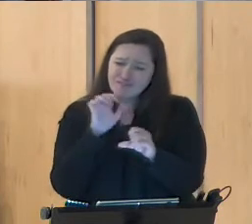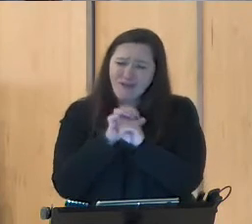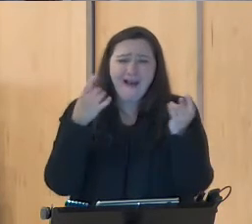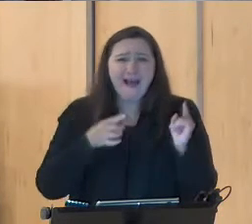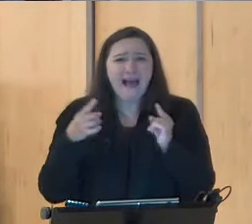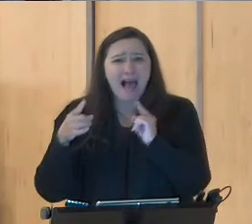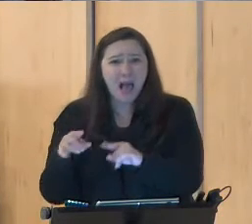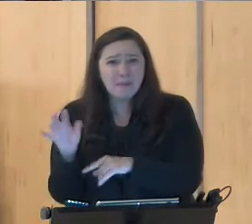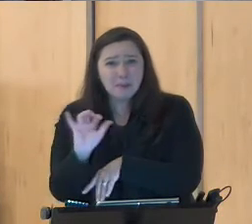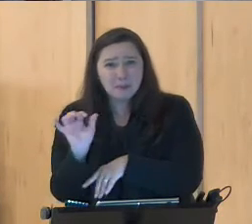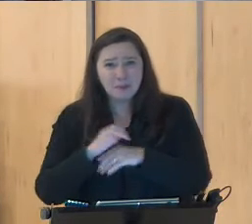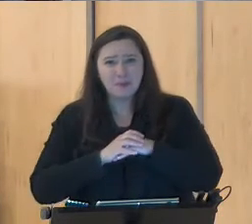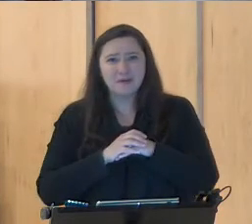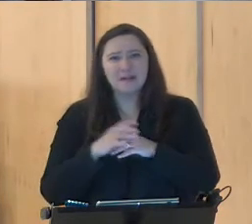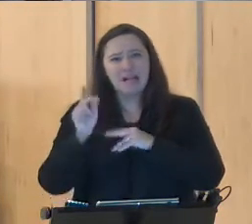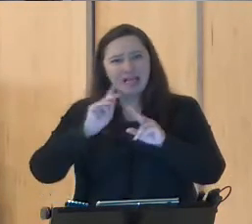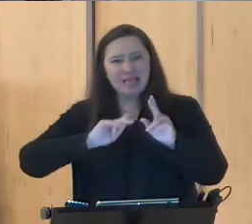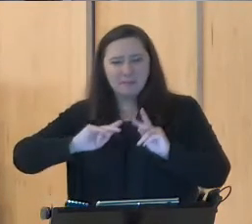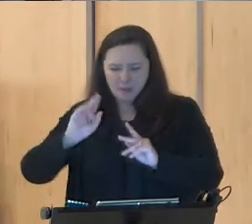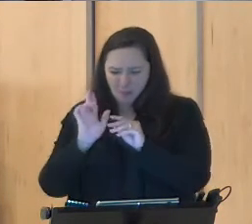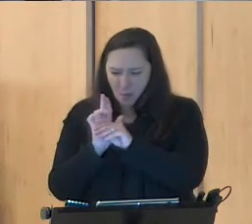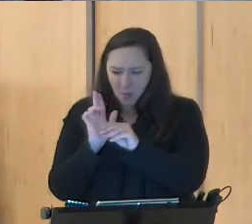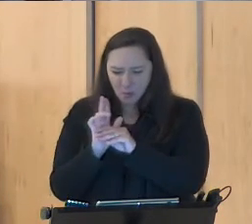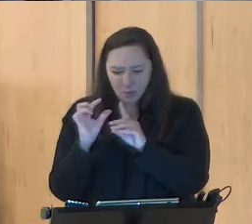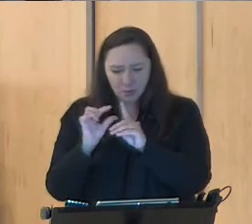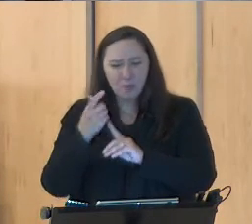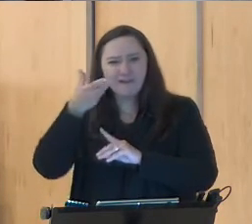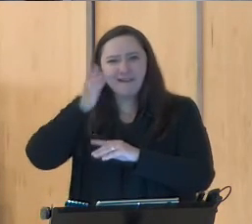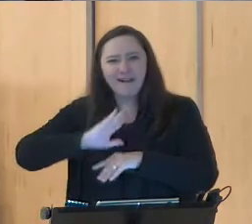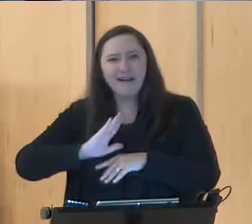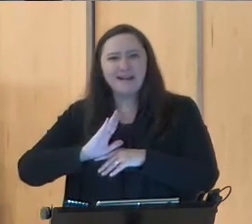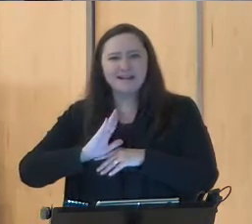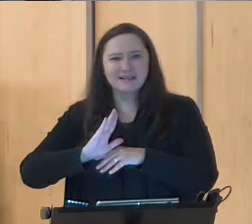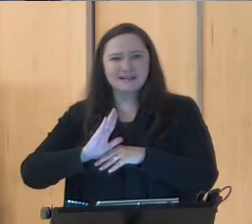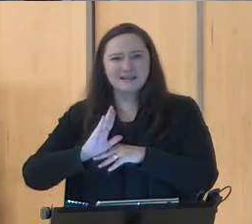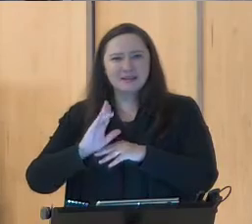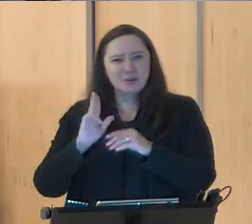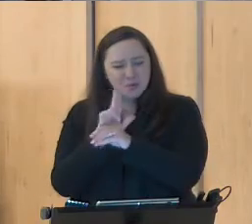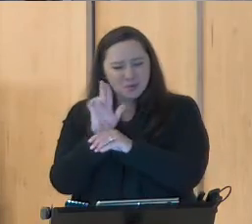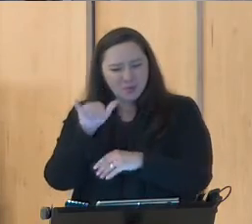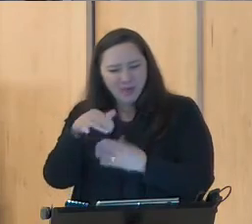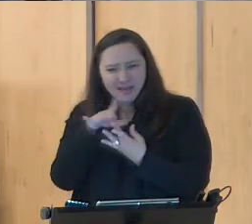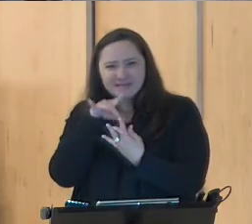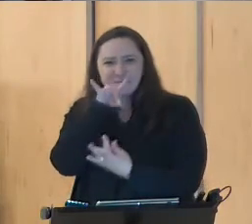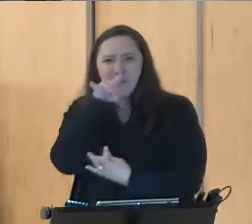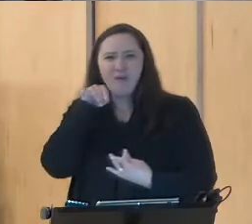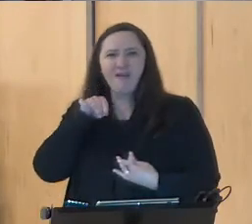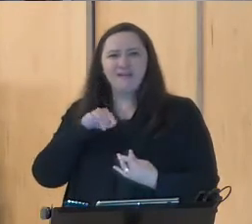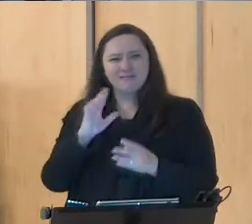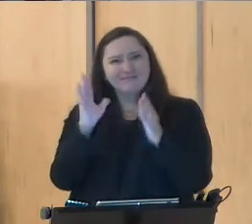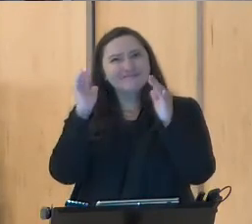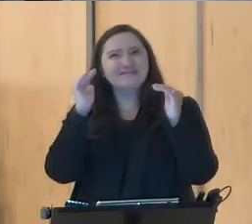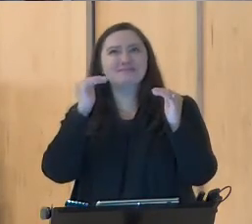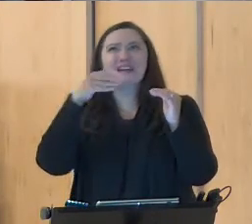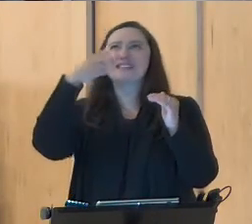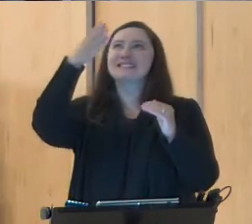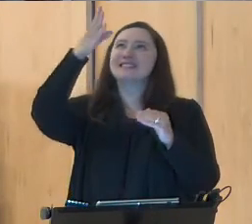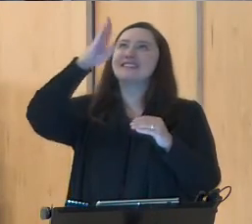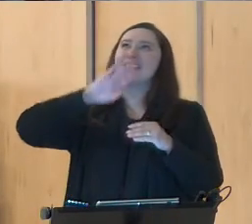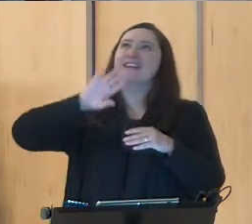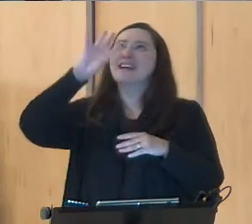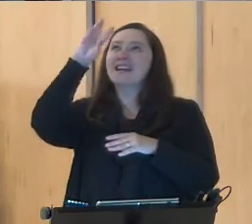who use the word of God, who wield that sword of the Spirit, should expect that by God's grace there will be